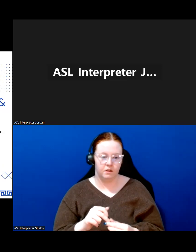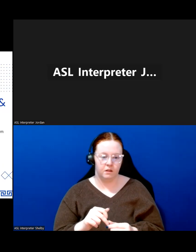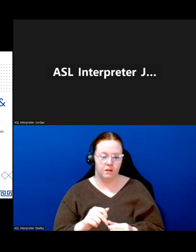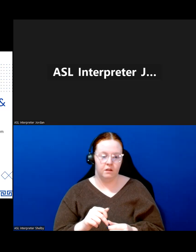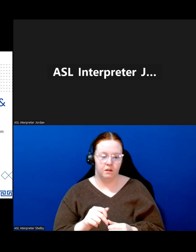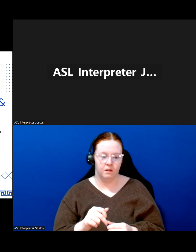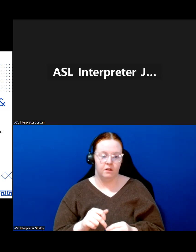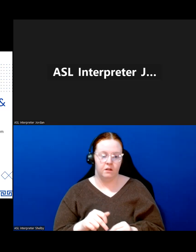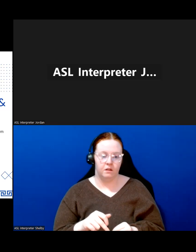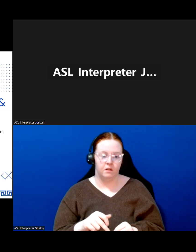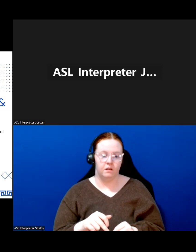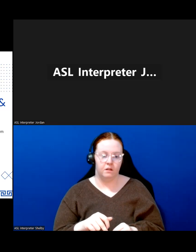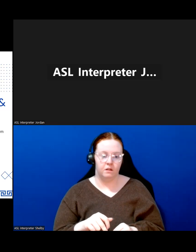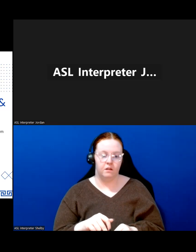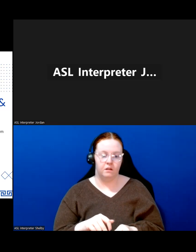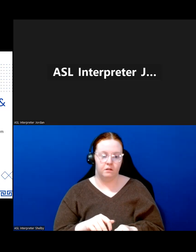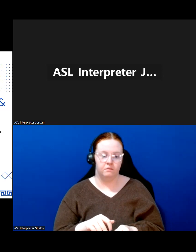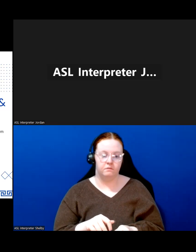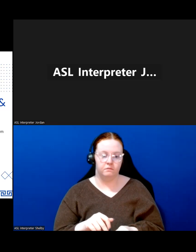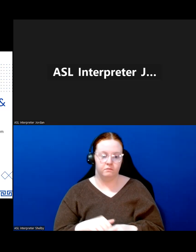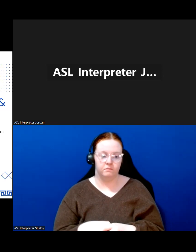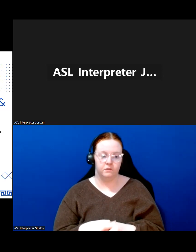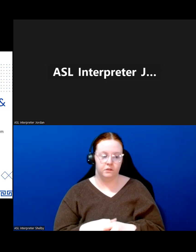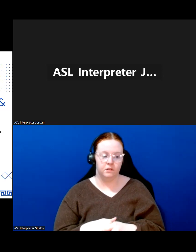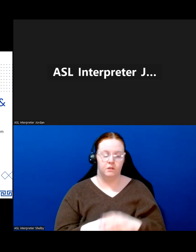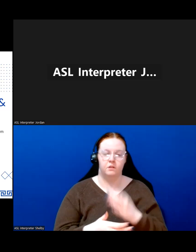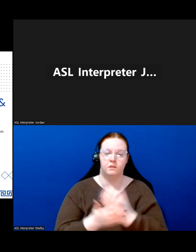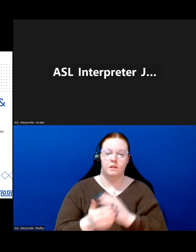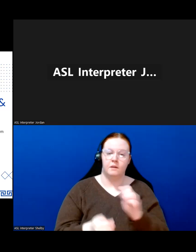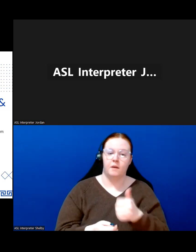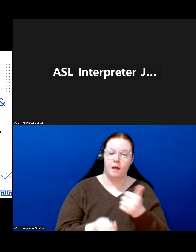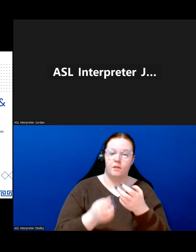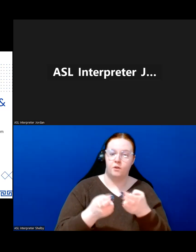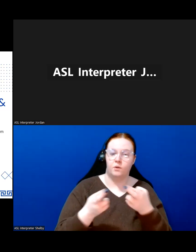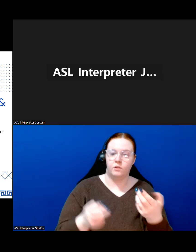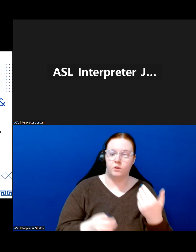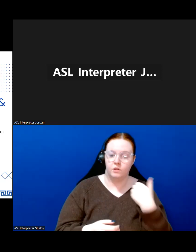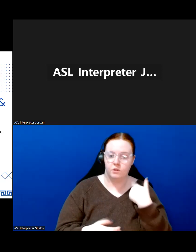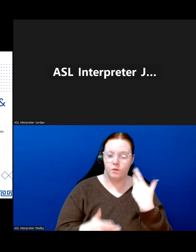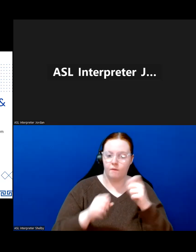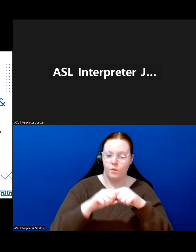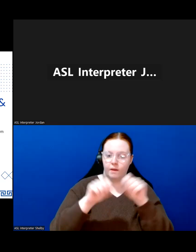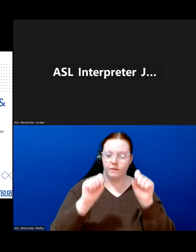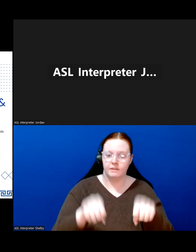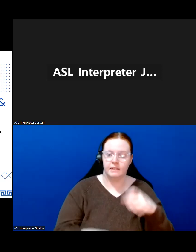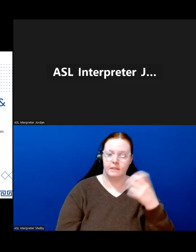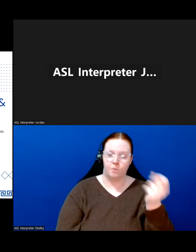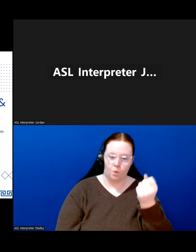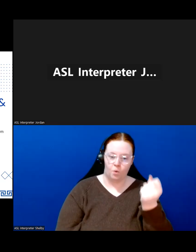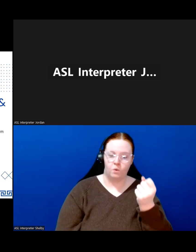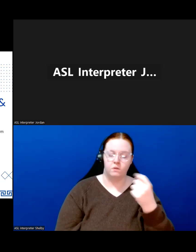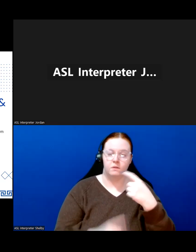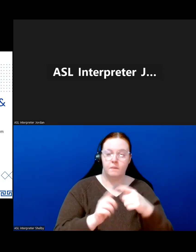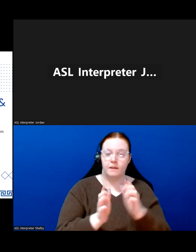So some other resources and services that we have are our system-wide holds and our books by mail